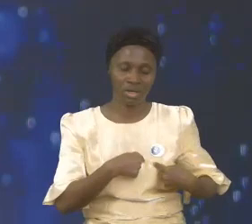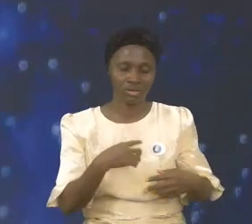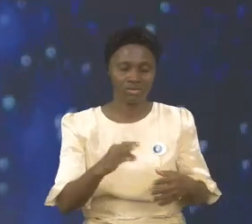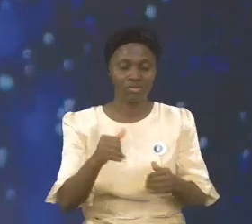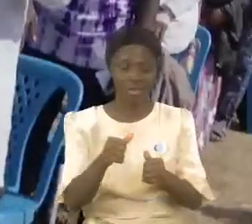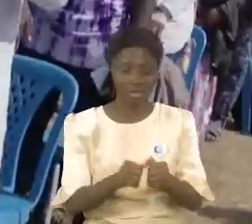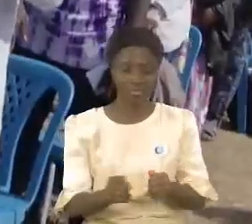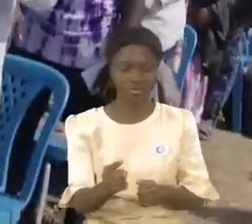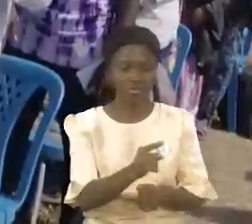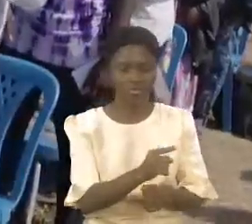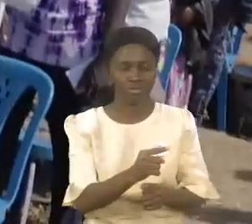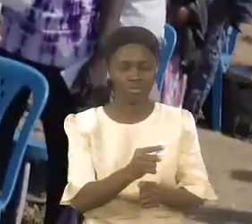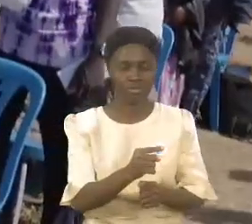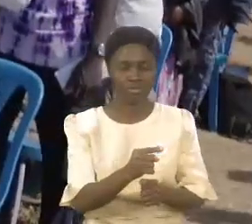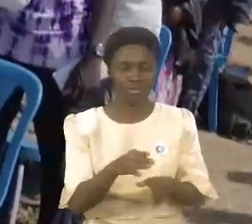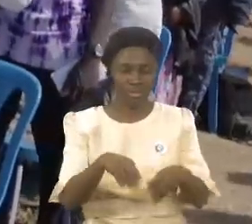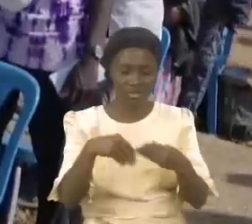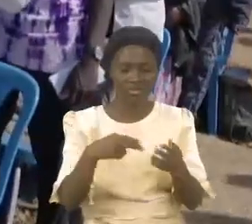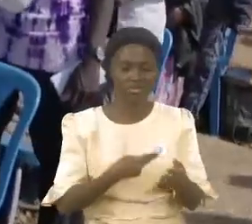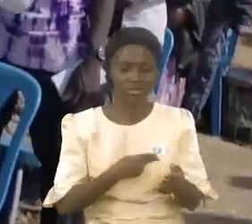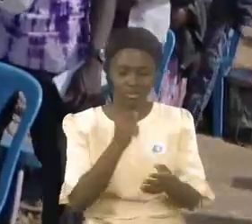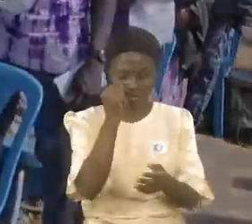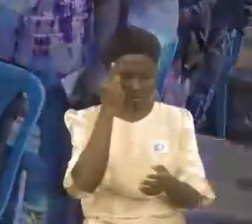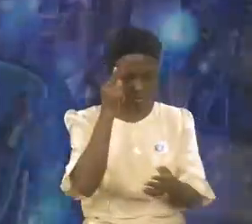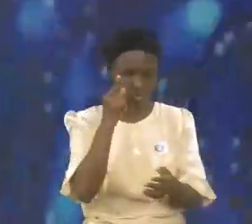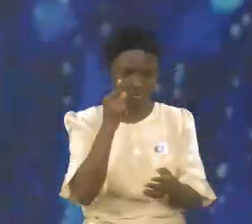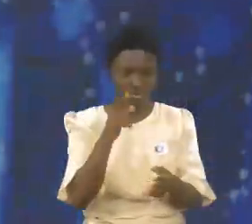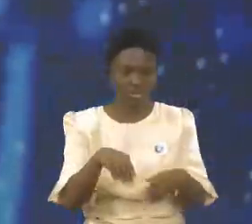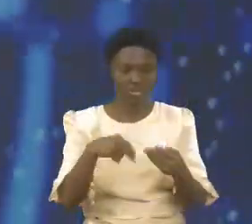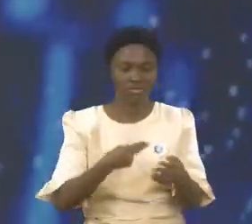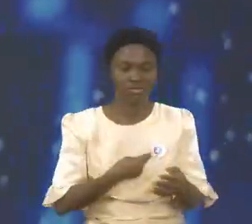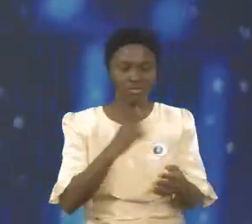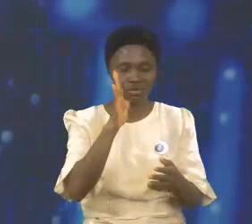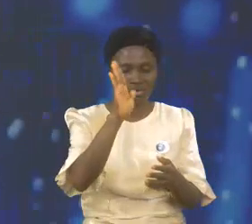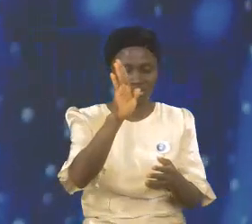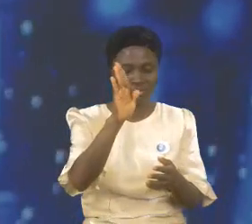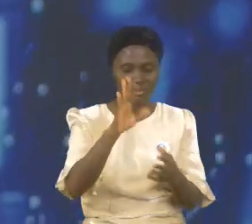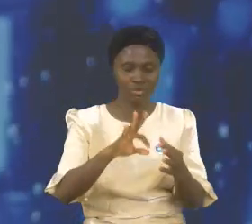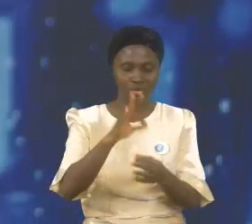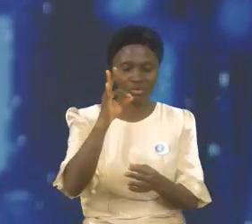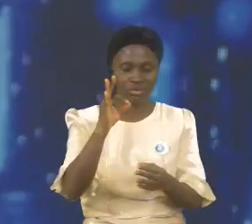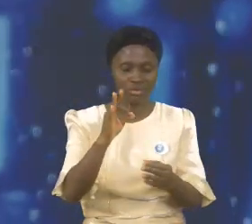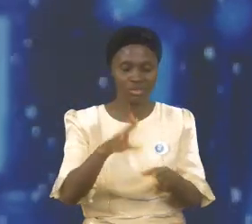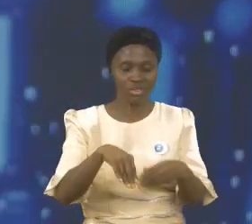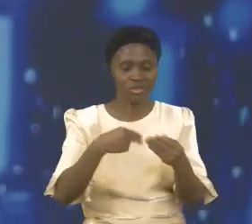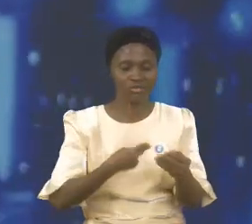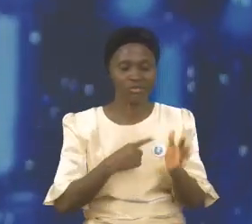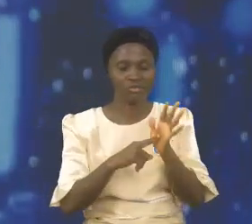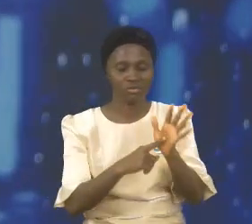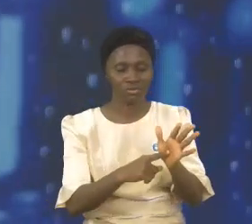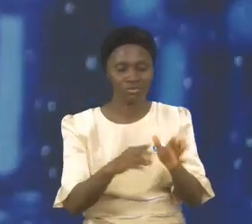everyone. Give us understanding. Give us your spirit. Grant us revelation. Grant